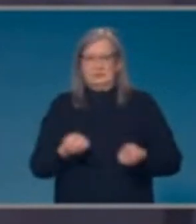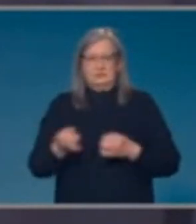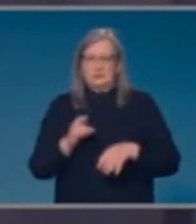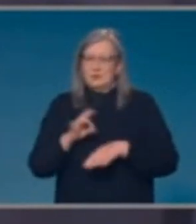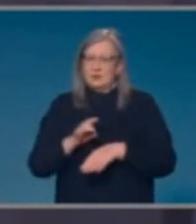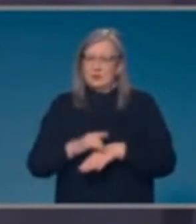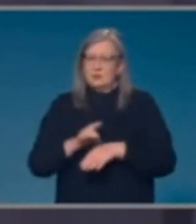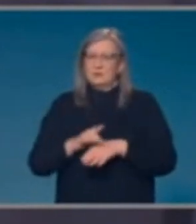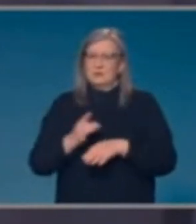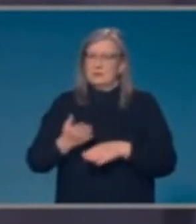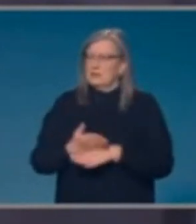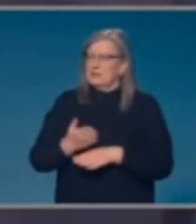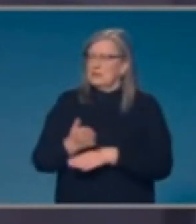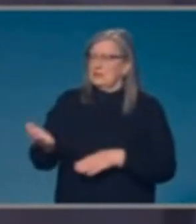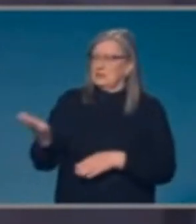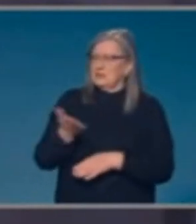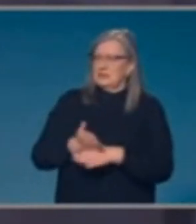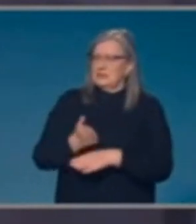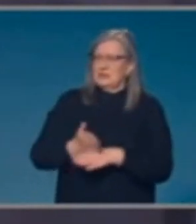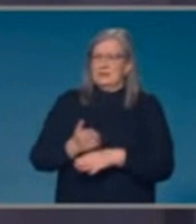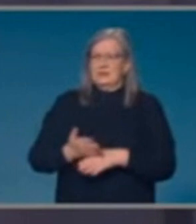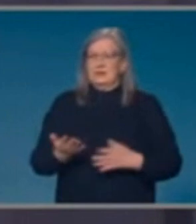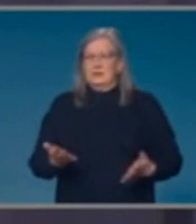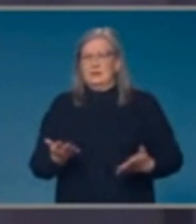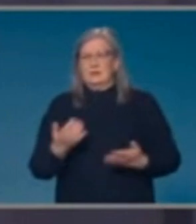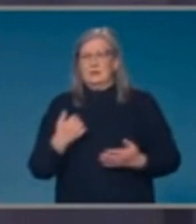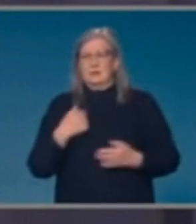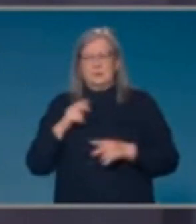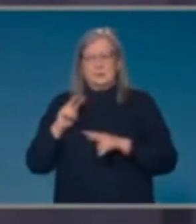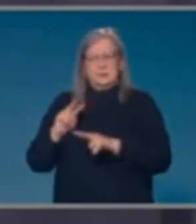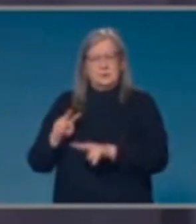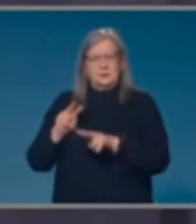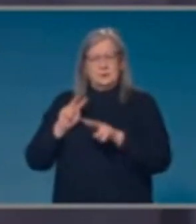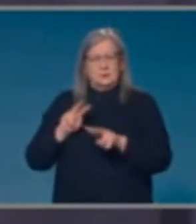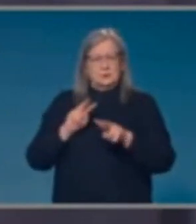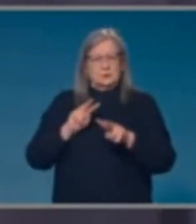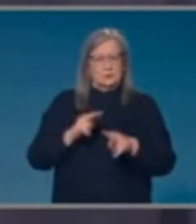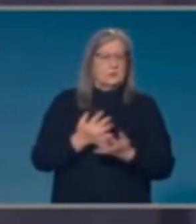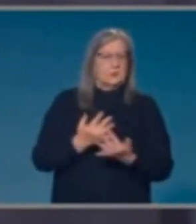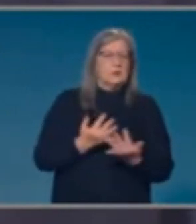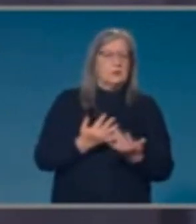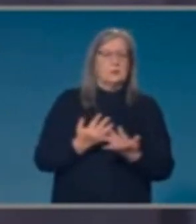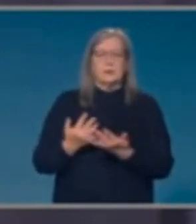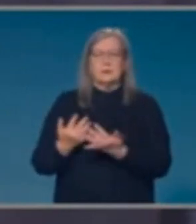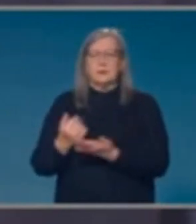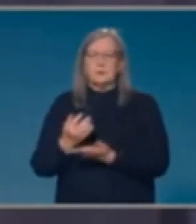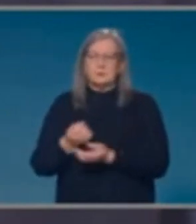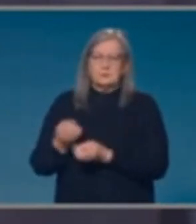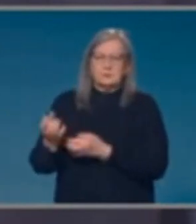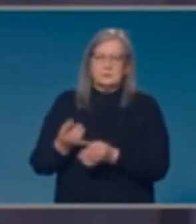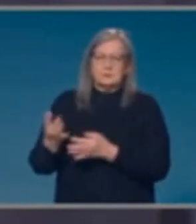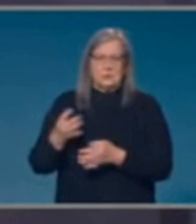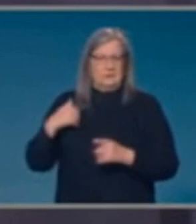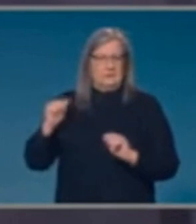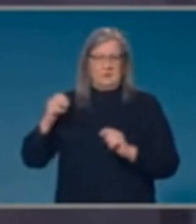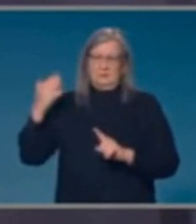important component of that, and we'll be really watching that very closely. And we've done all of that preparation in place to be able to check that, as